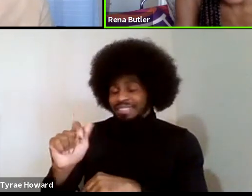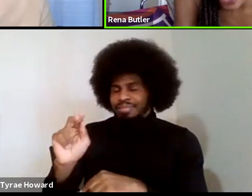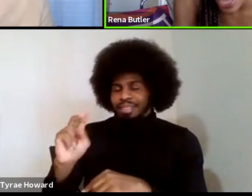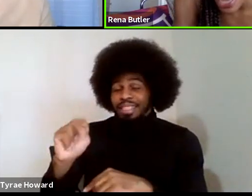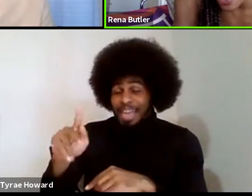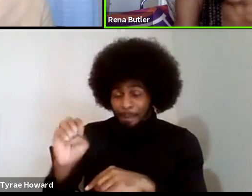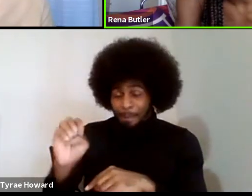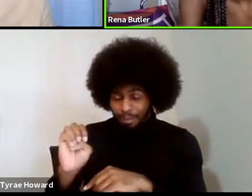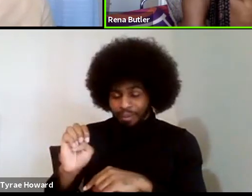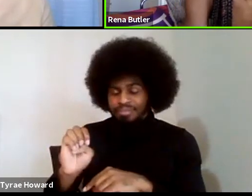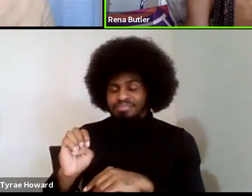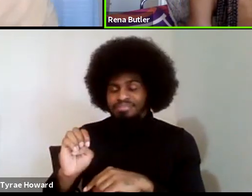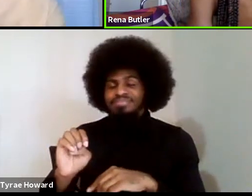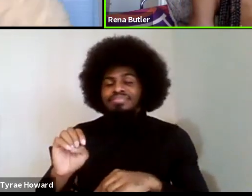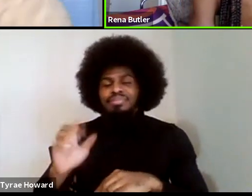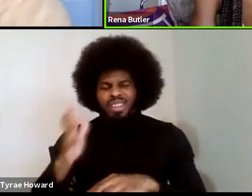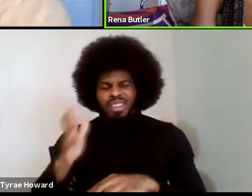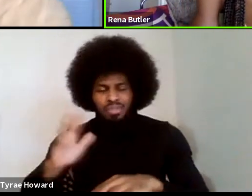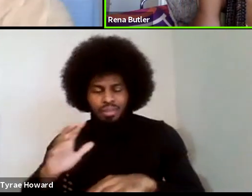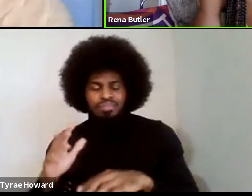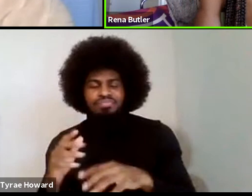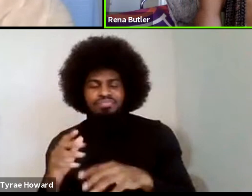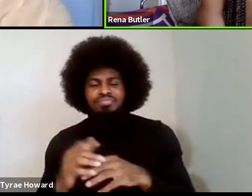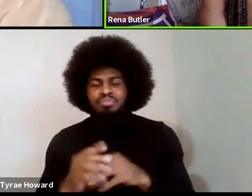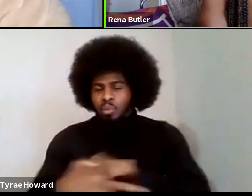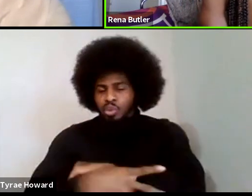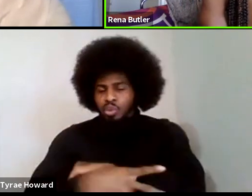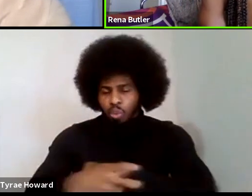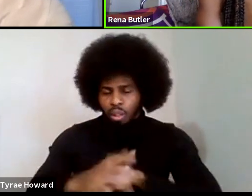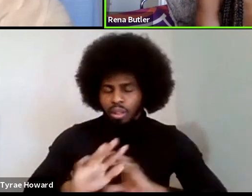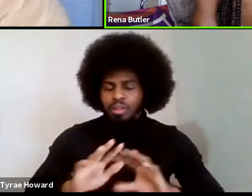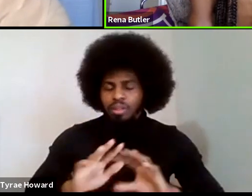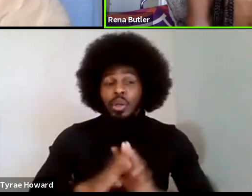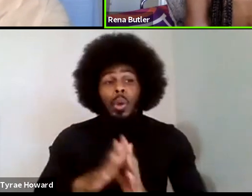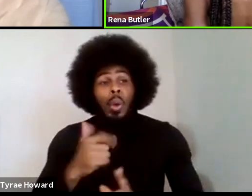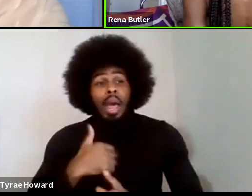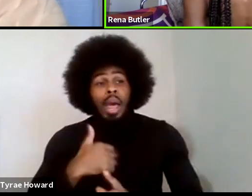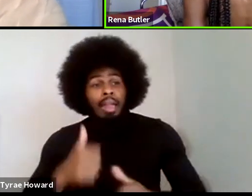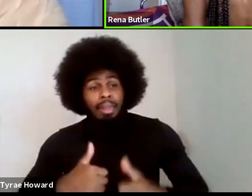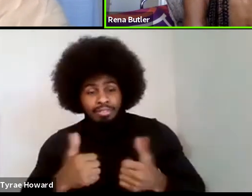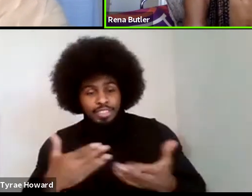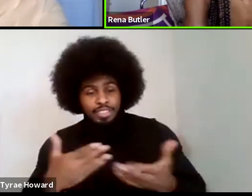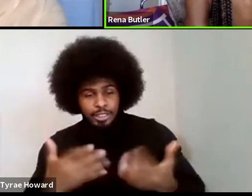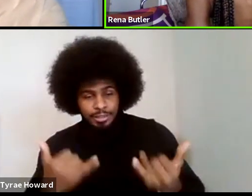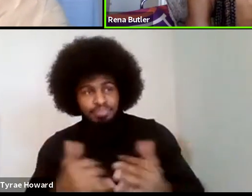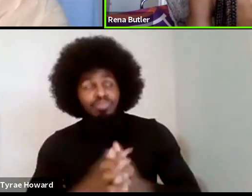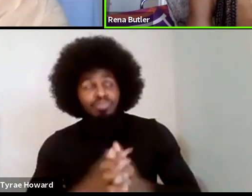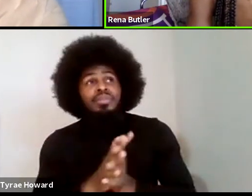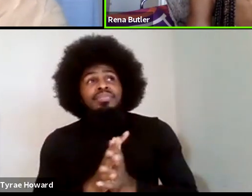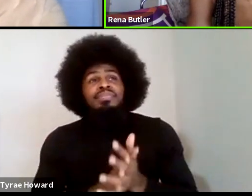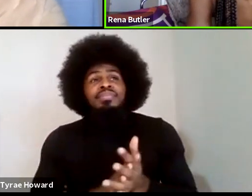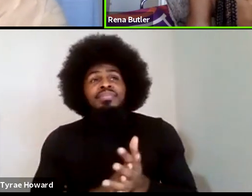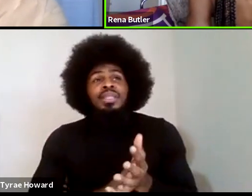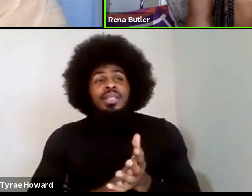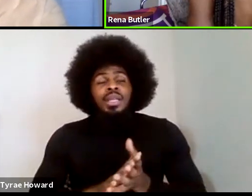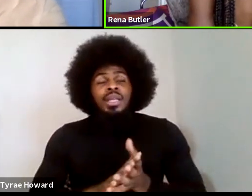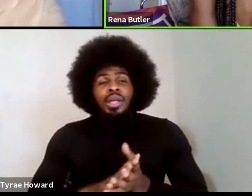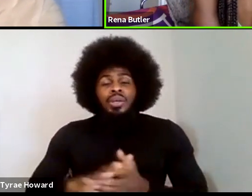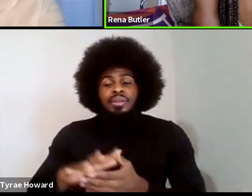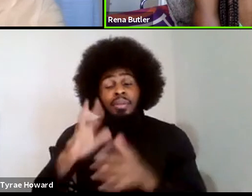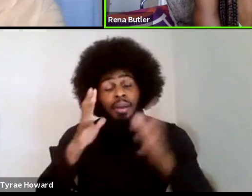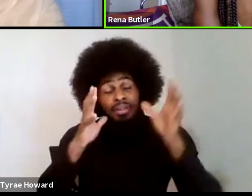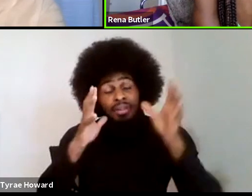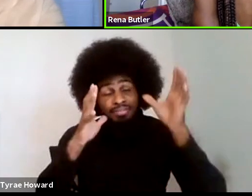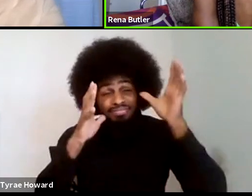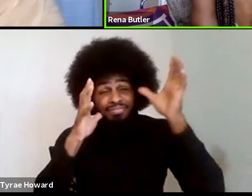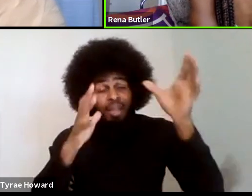And I come from the Butler family from the south side of Chicago. Robin Butler, Richard Butler III. My